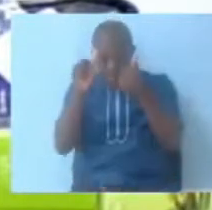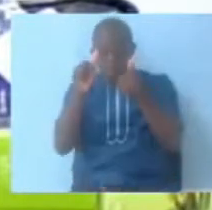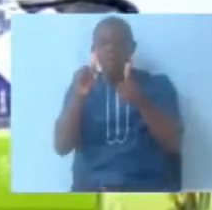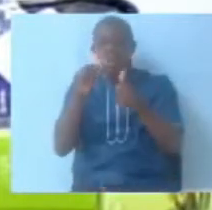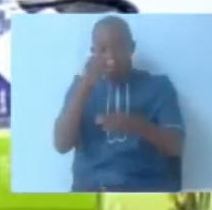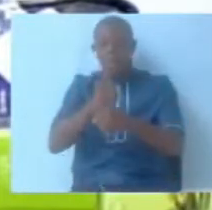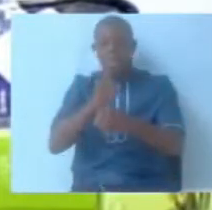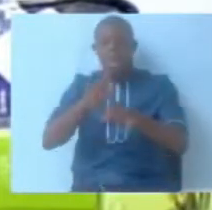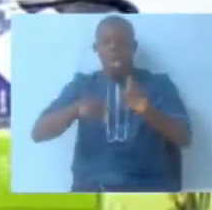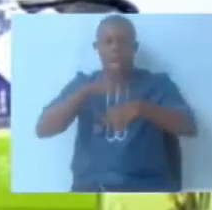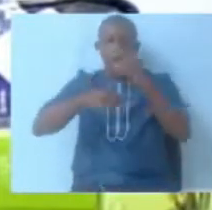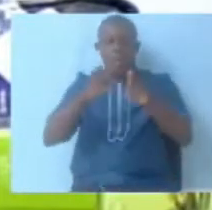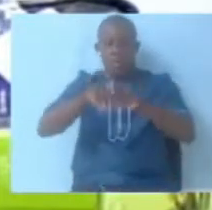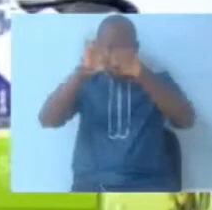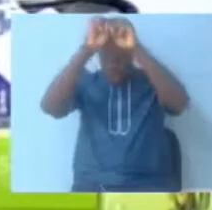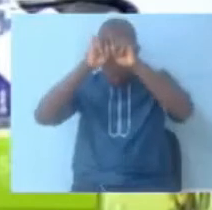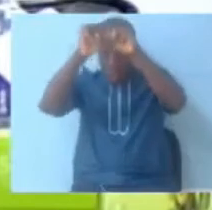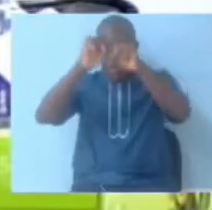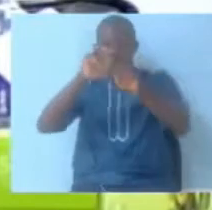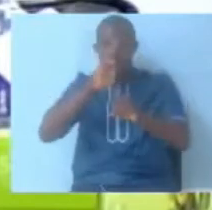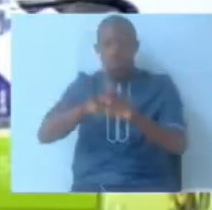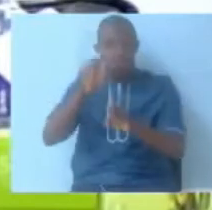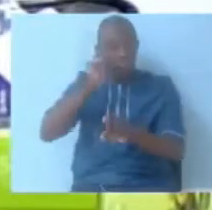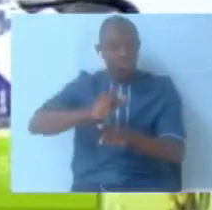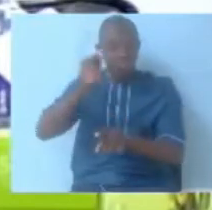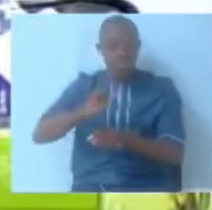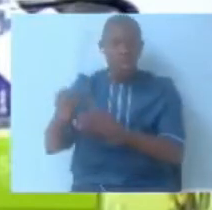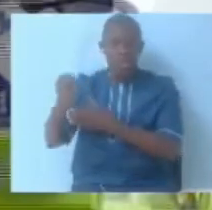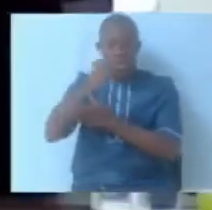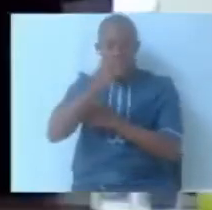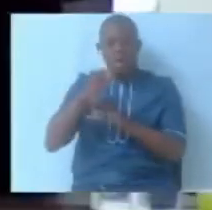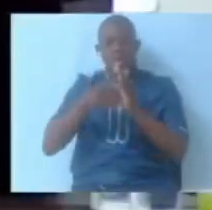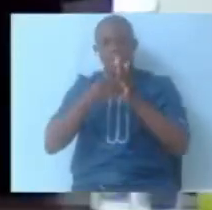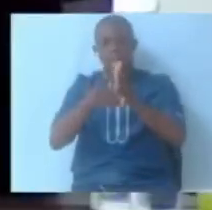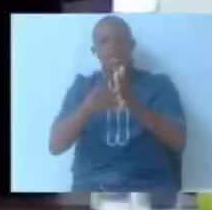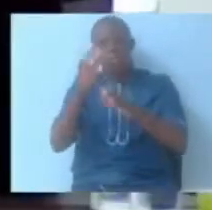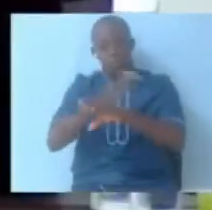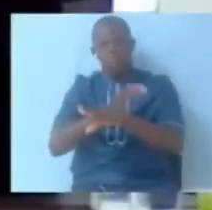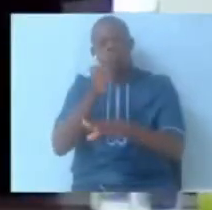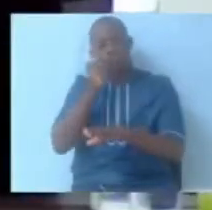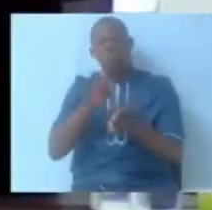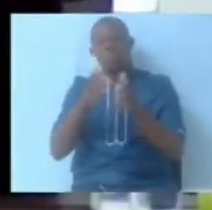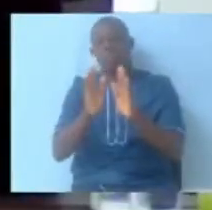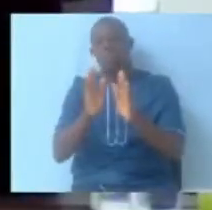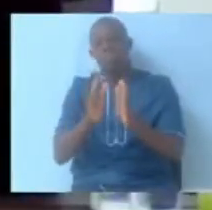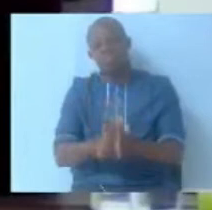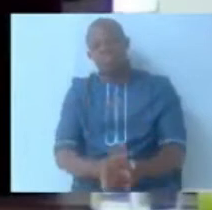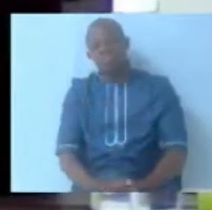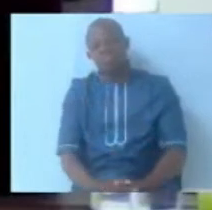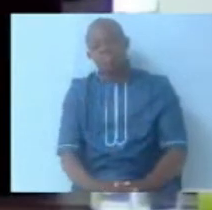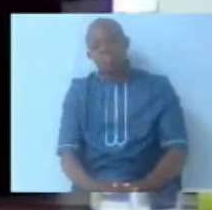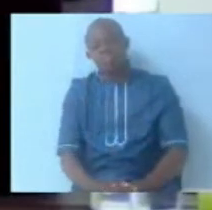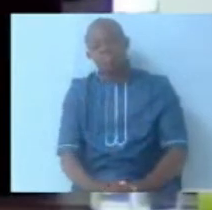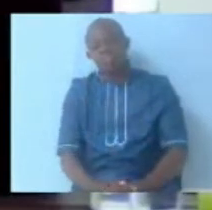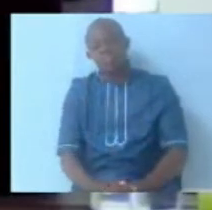lem yelondiroke kasulo dundi sartolula me yalonko wollebe tajireya aning sembela